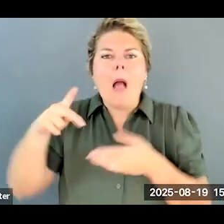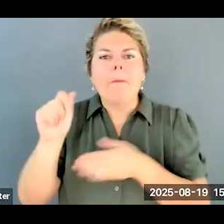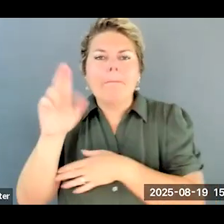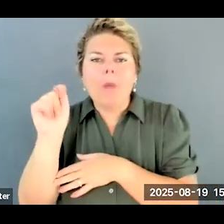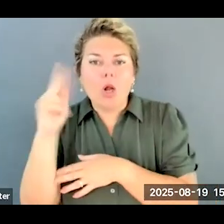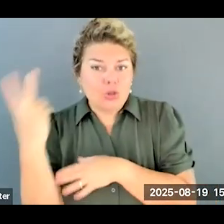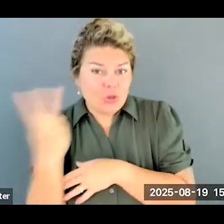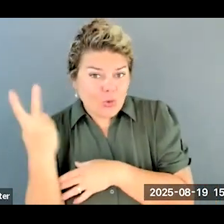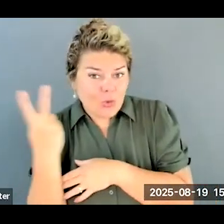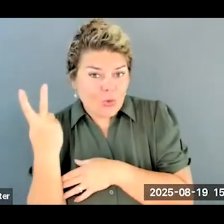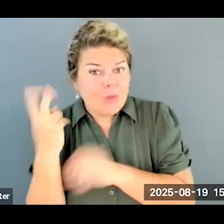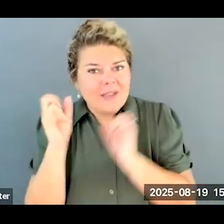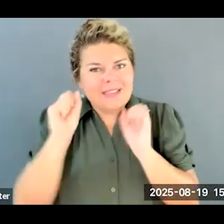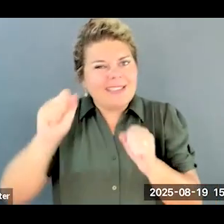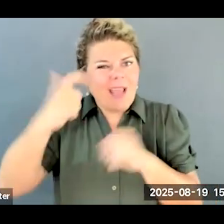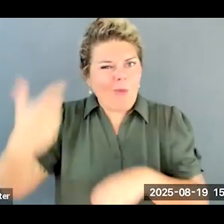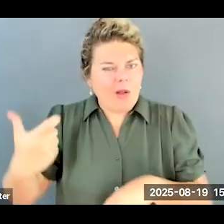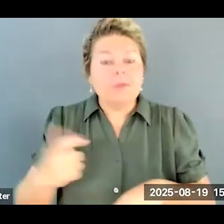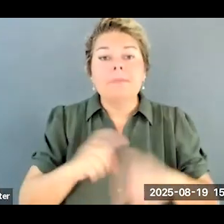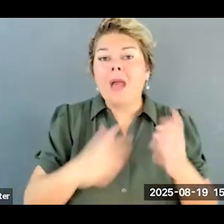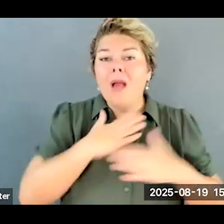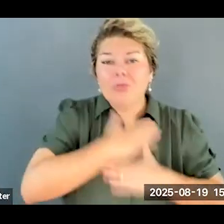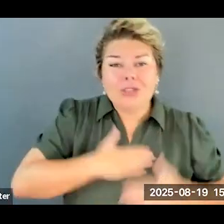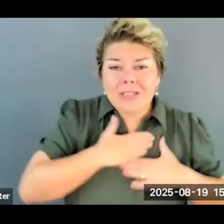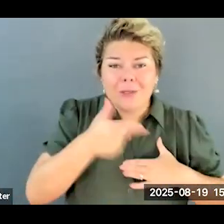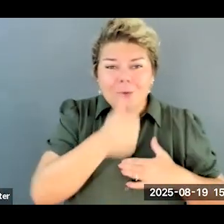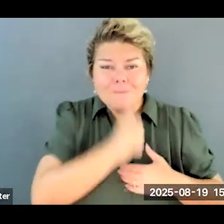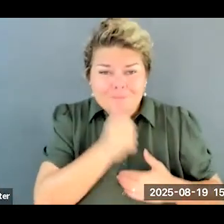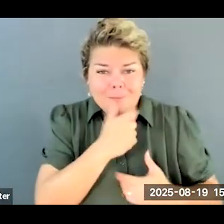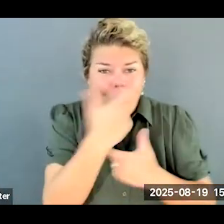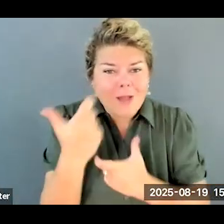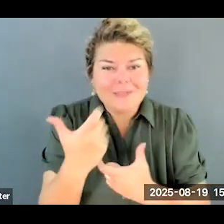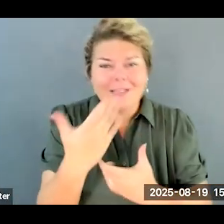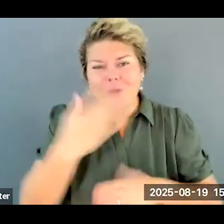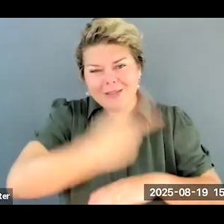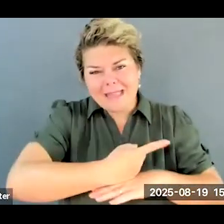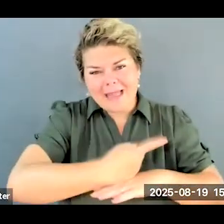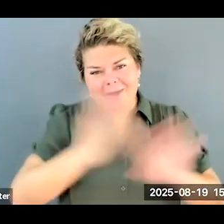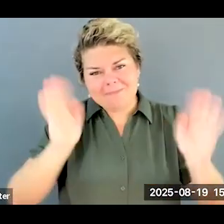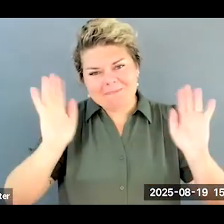these series. But again, I appreciate you for sticking with me, and I hope you have a good one.